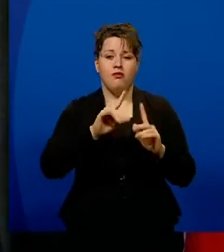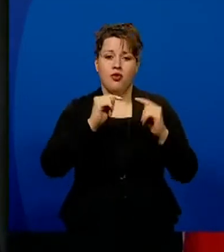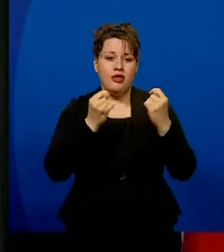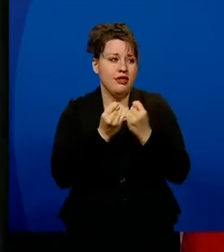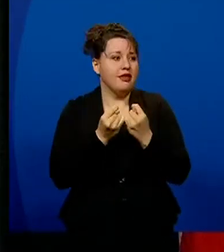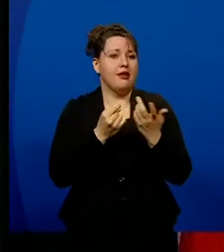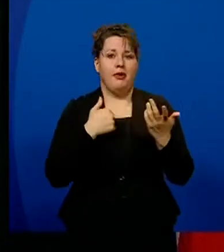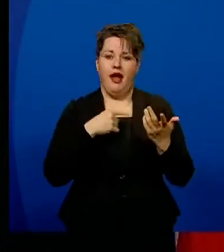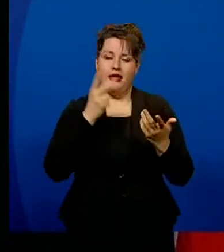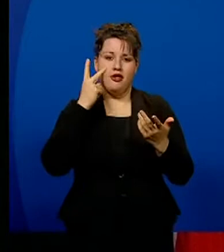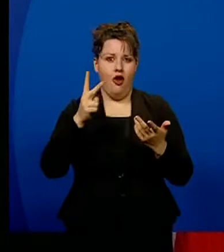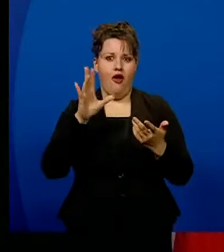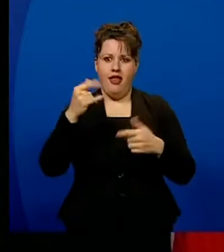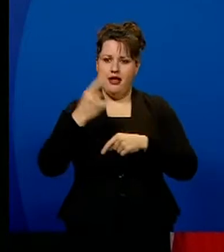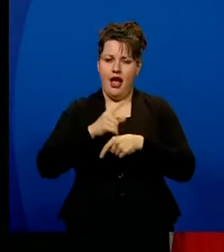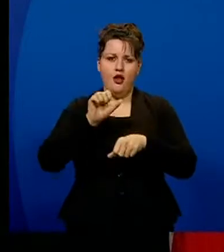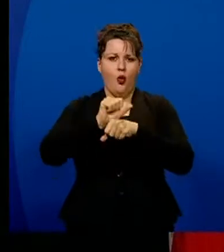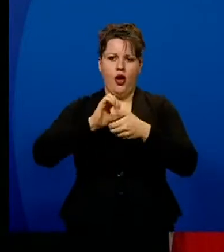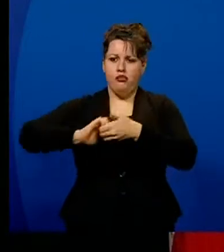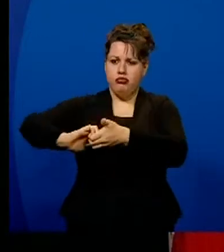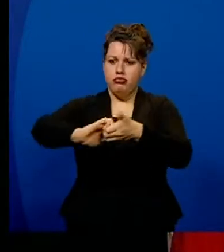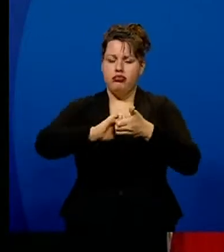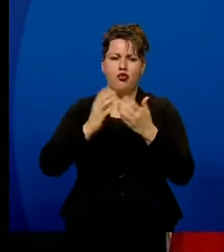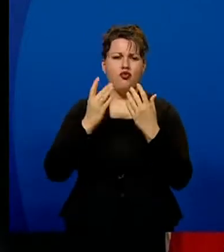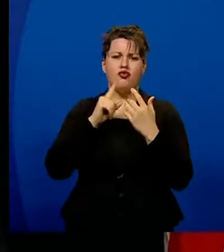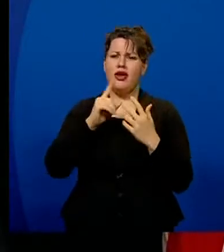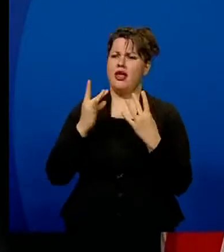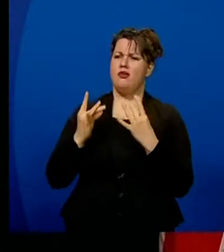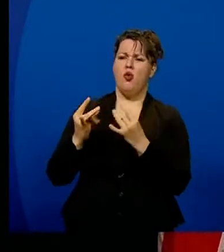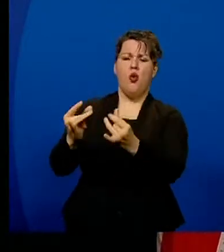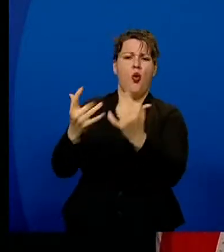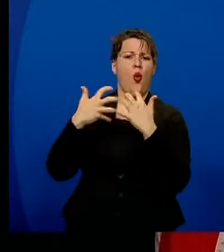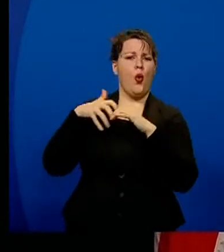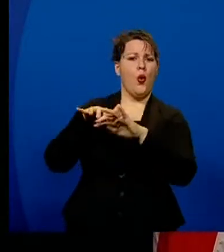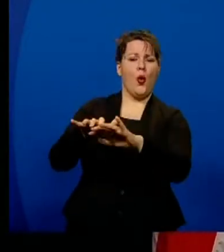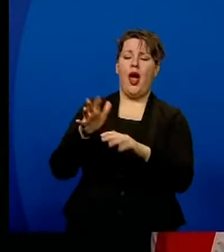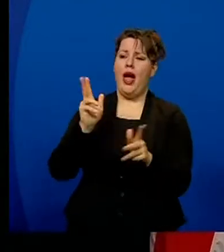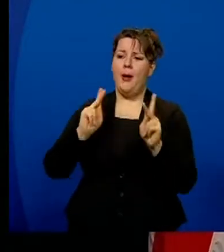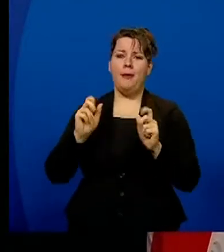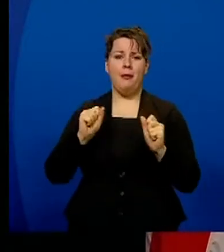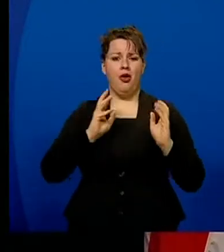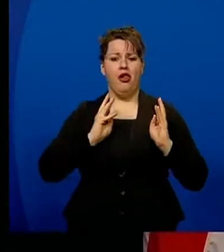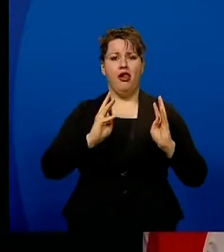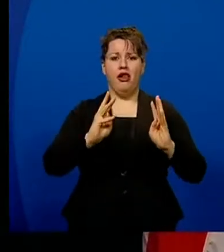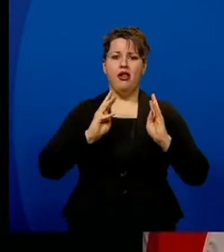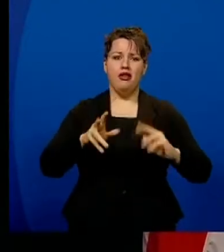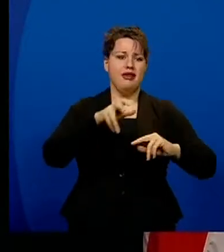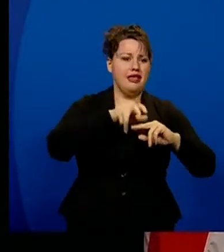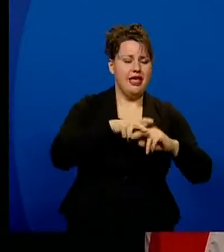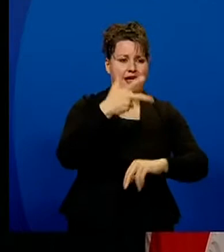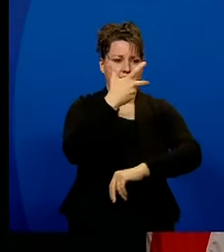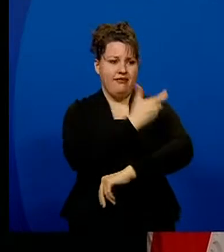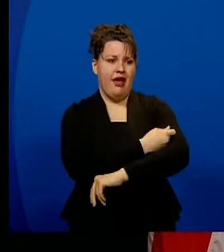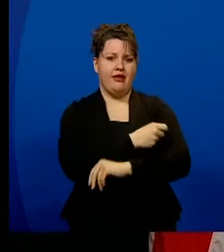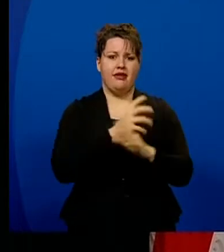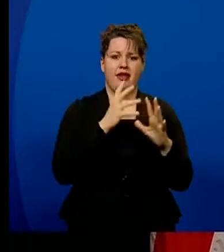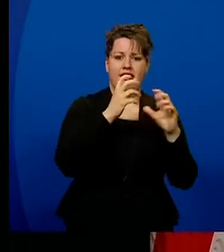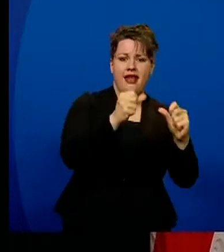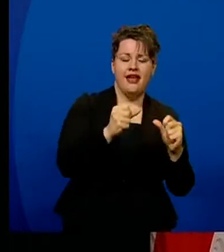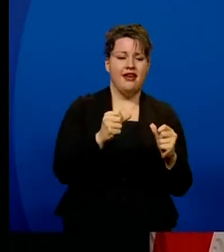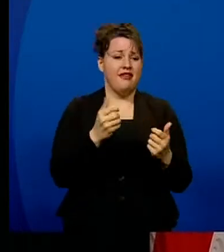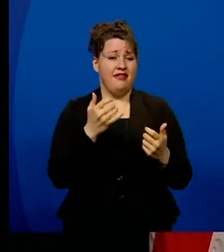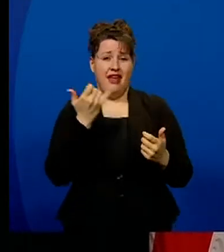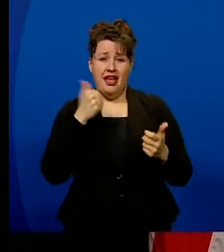that I witnessed that day. It was seamless, the way that they were moving people in, getting them vaccinated, answering